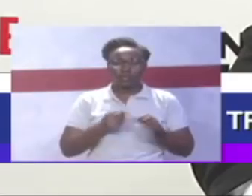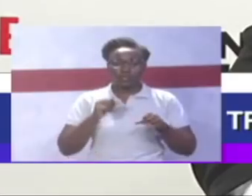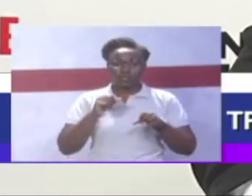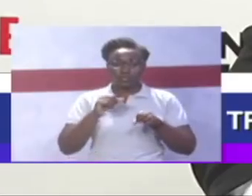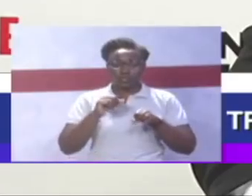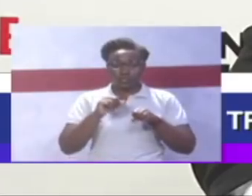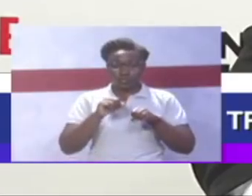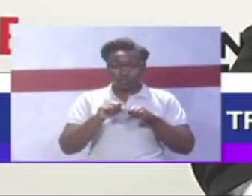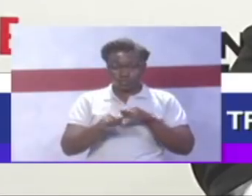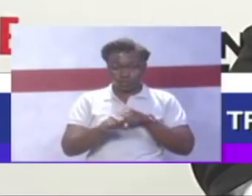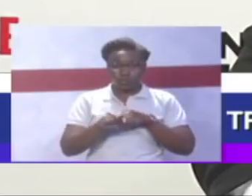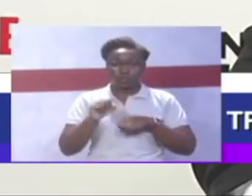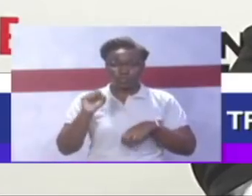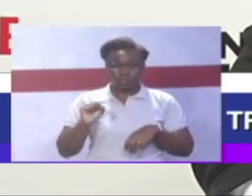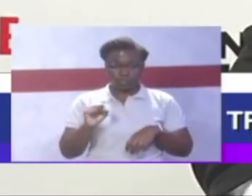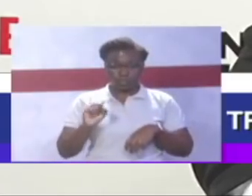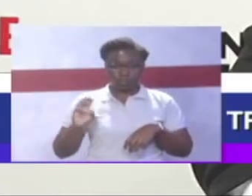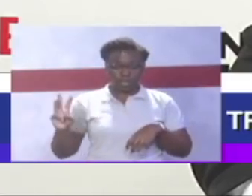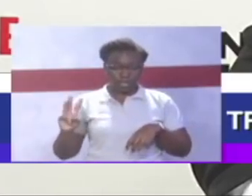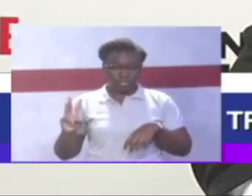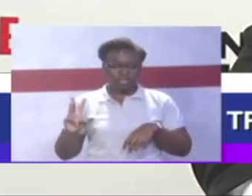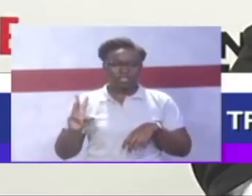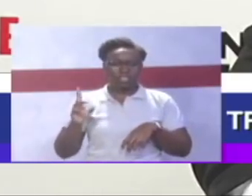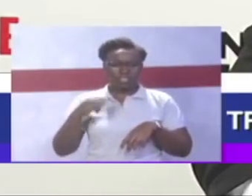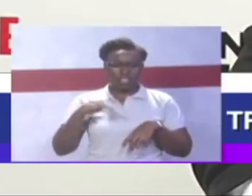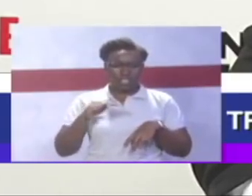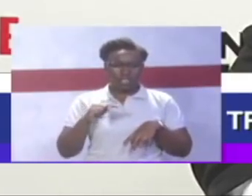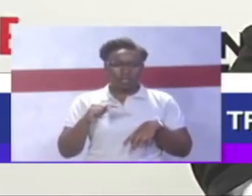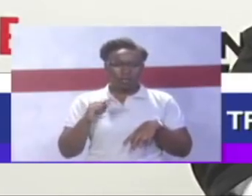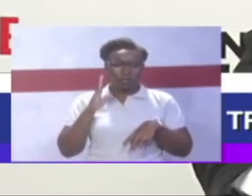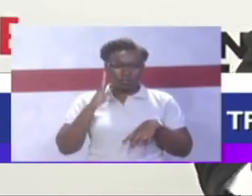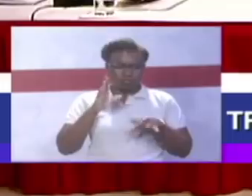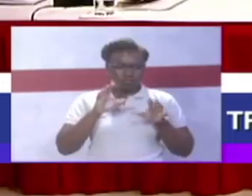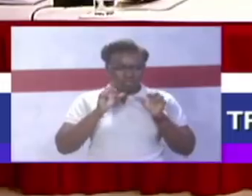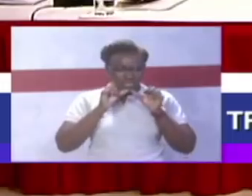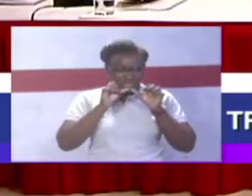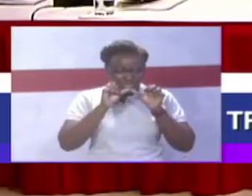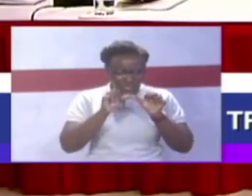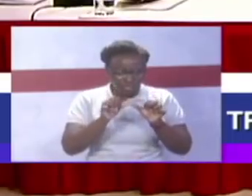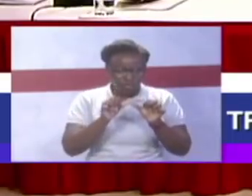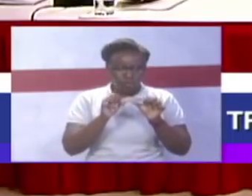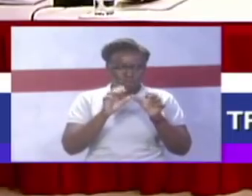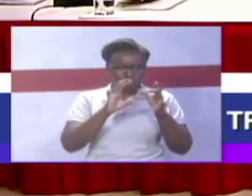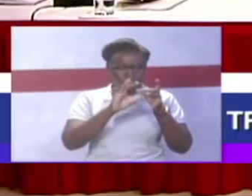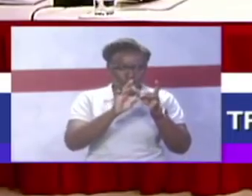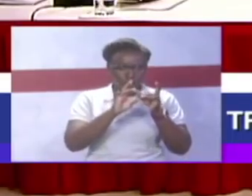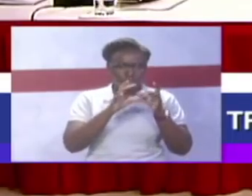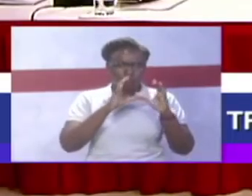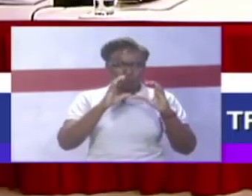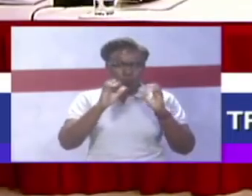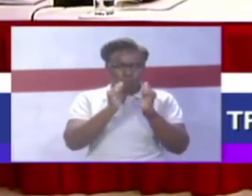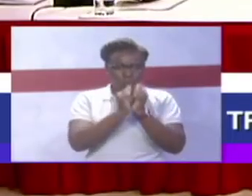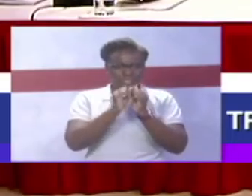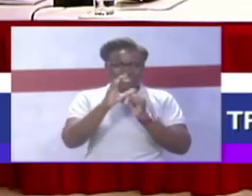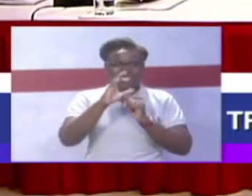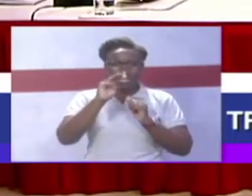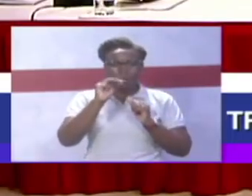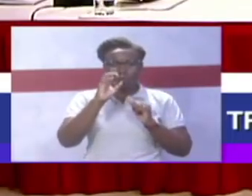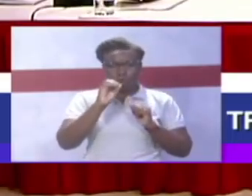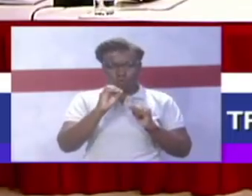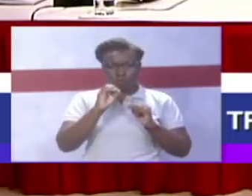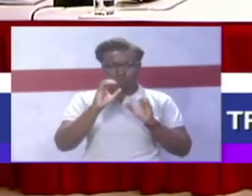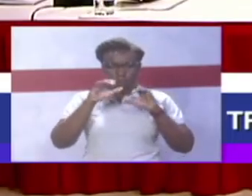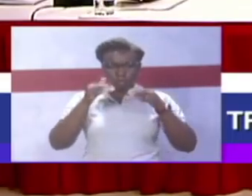up on that case, and they will give us some feedback later on today, hopefully. Thank you very much, CMO. We quickly move to the